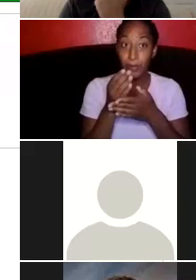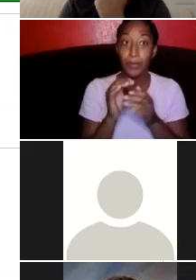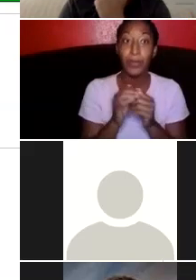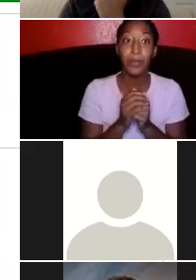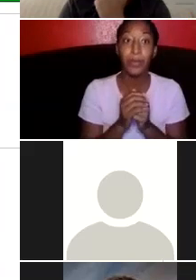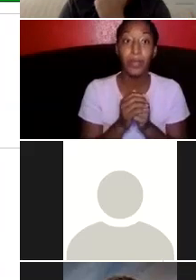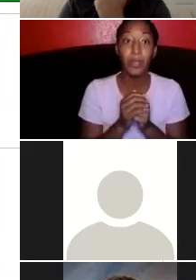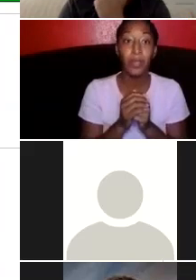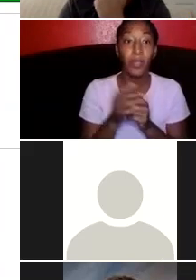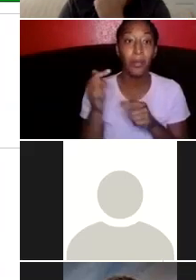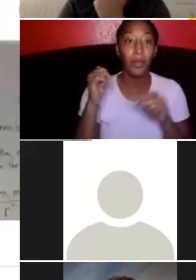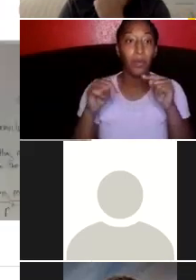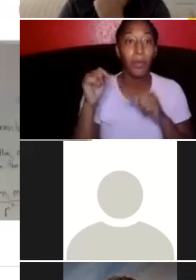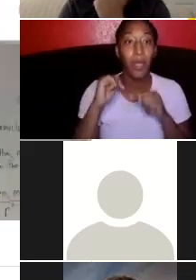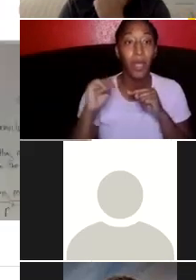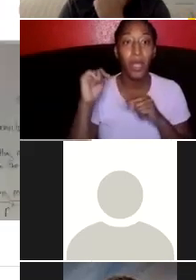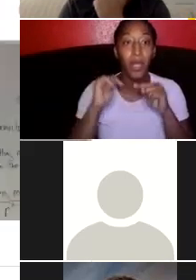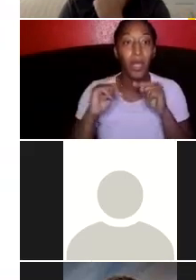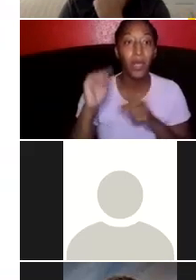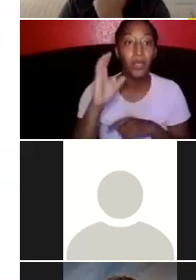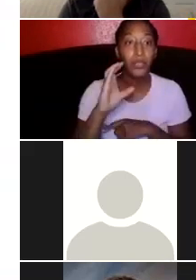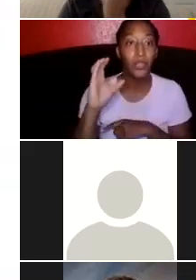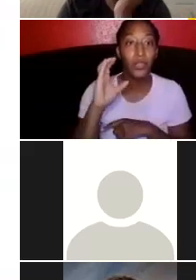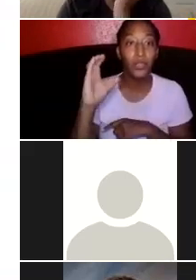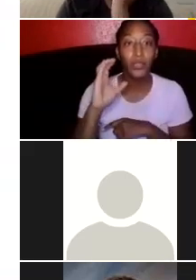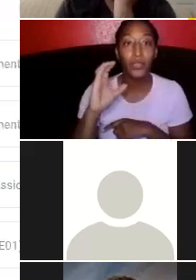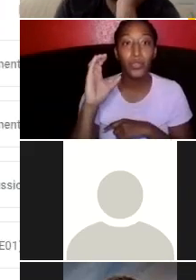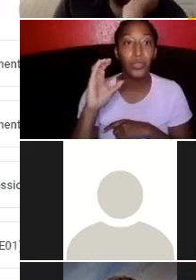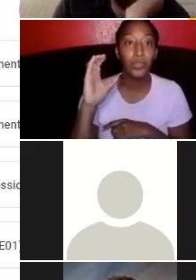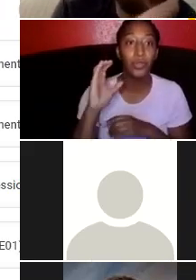do this. Let me do this right here.